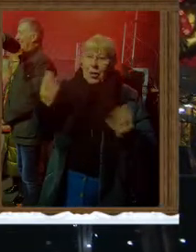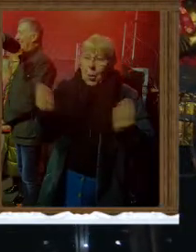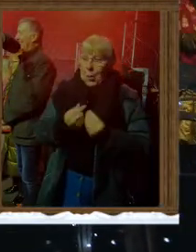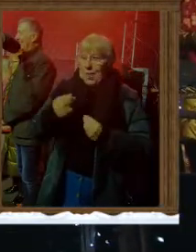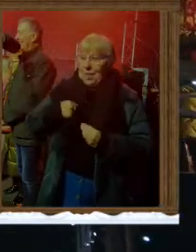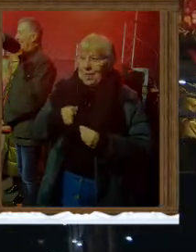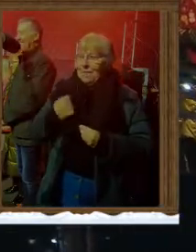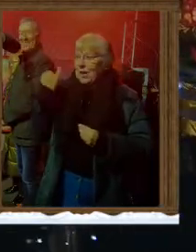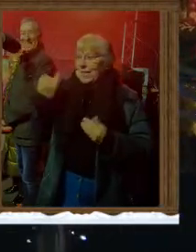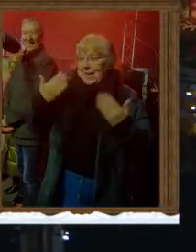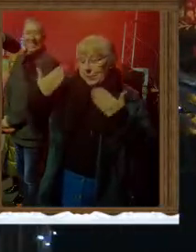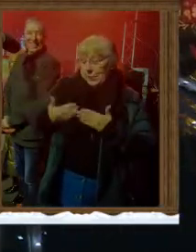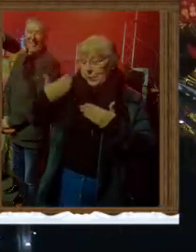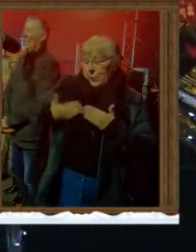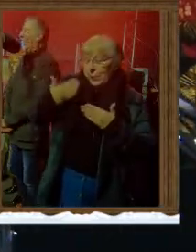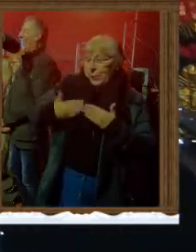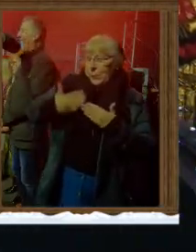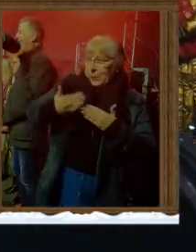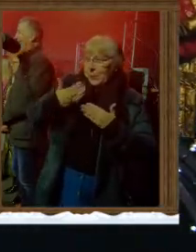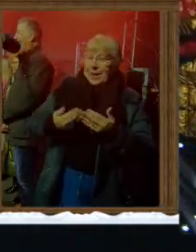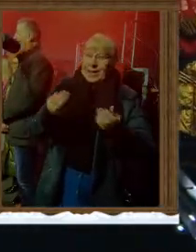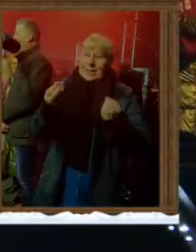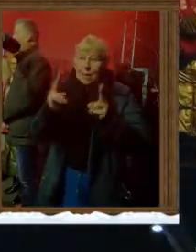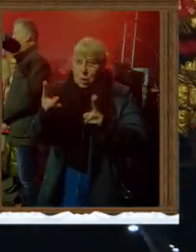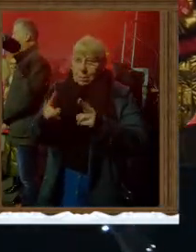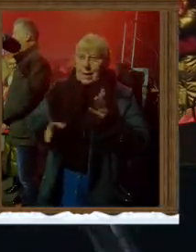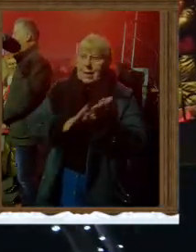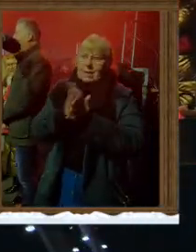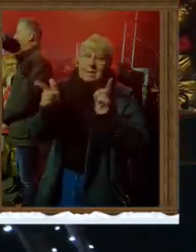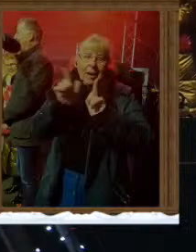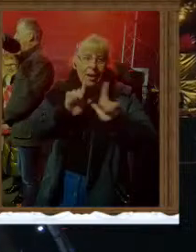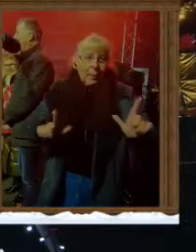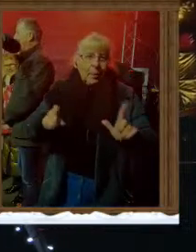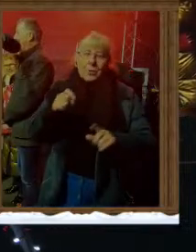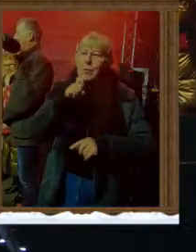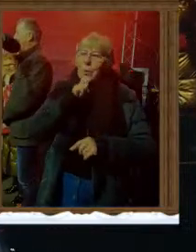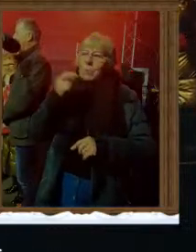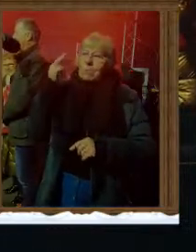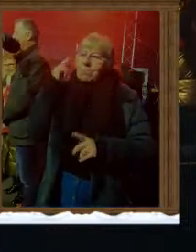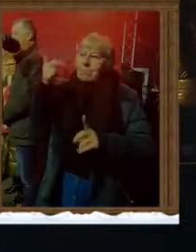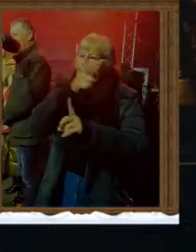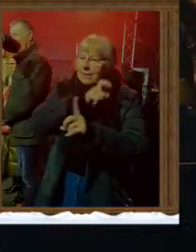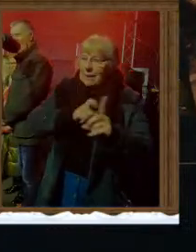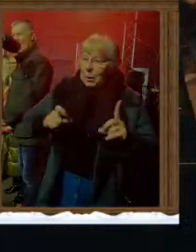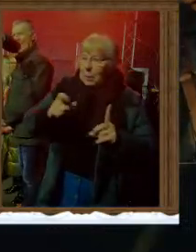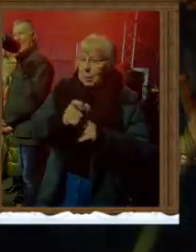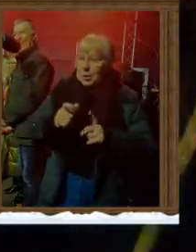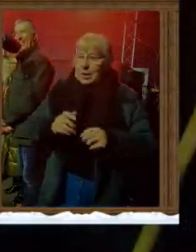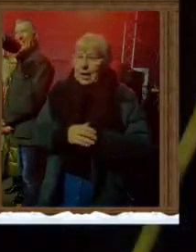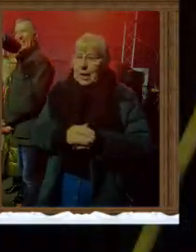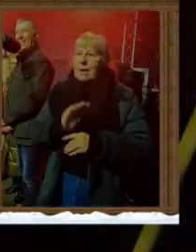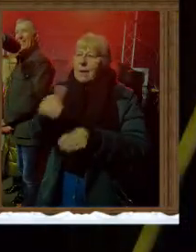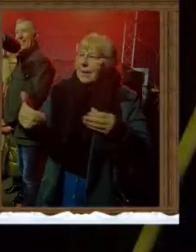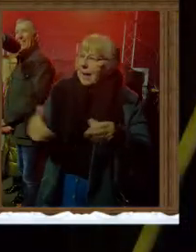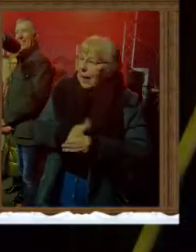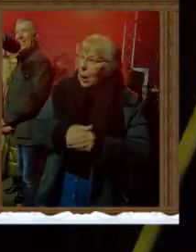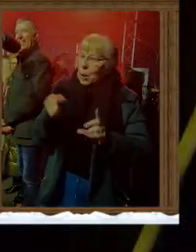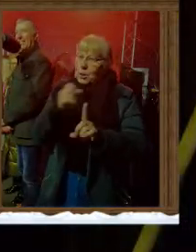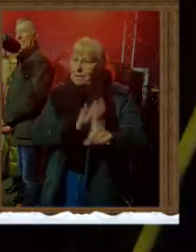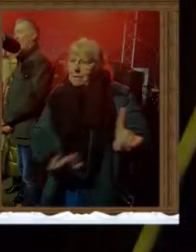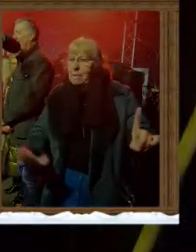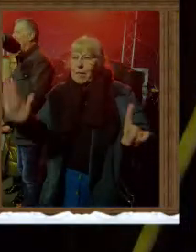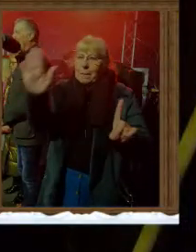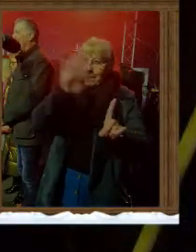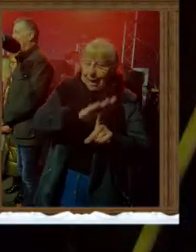for 6 nights interpreting sign language for those of our deaf community with our inclusive borough.